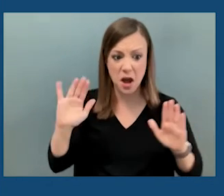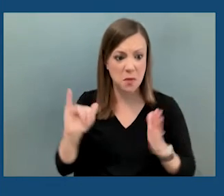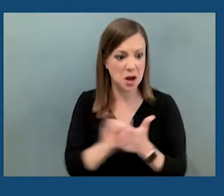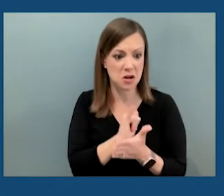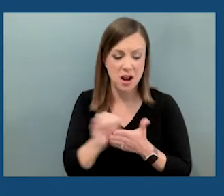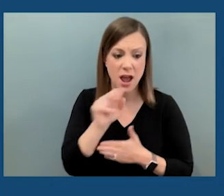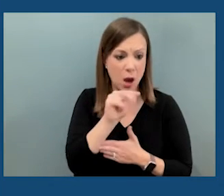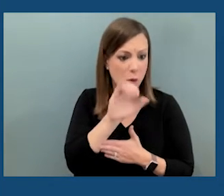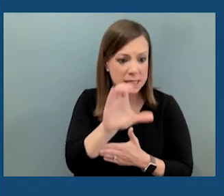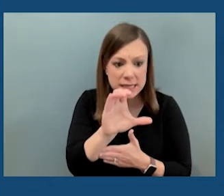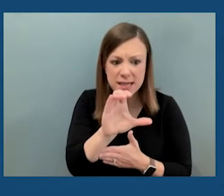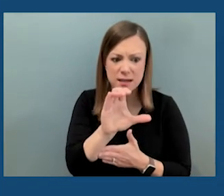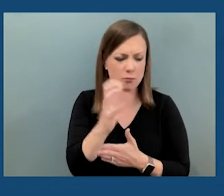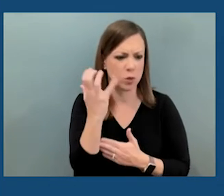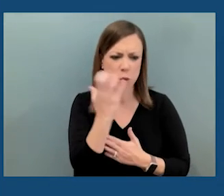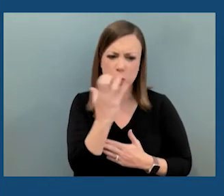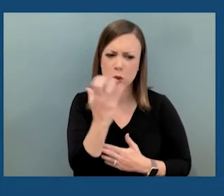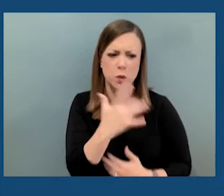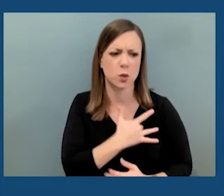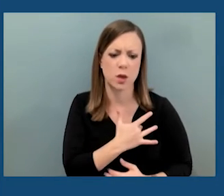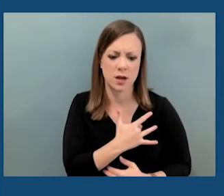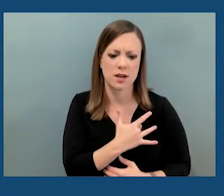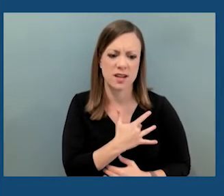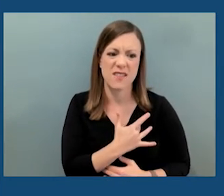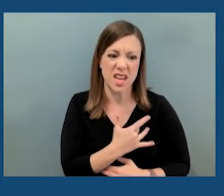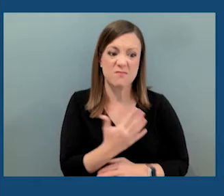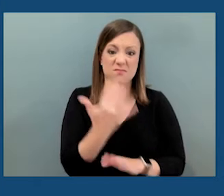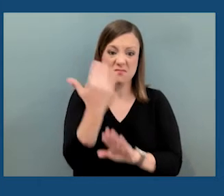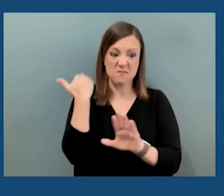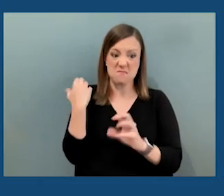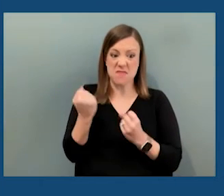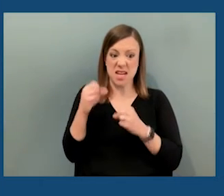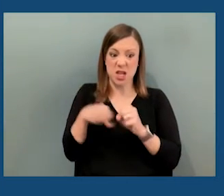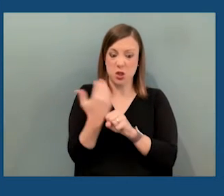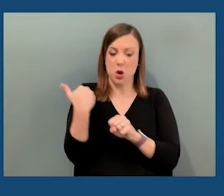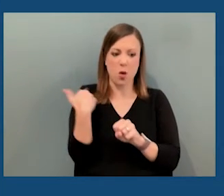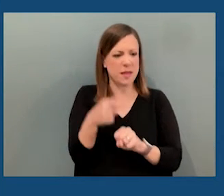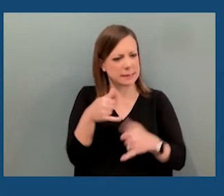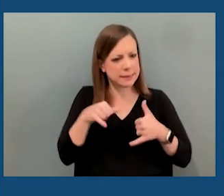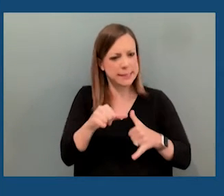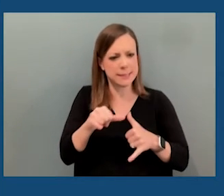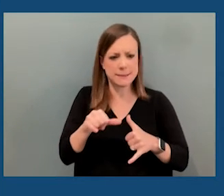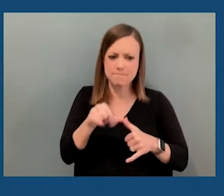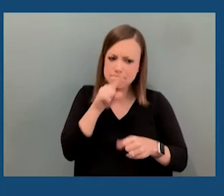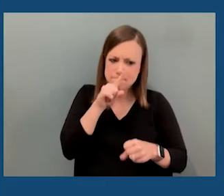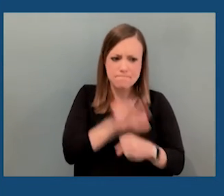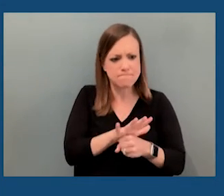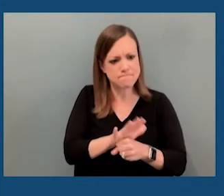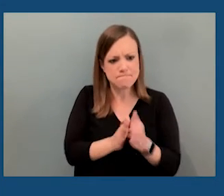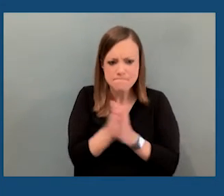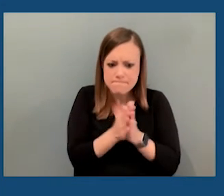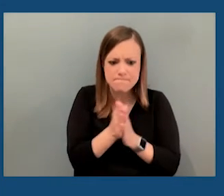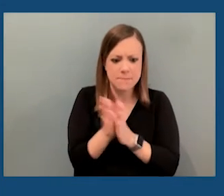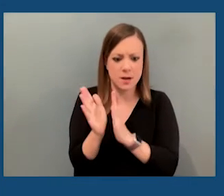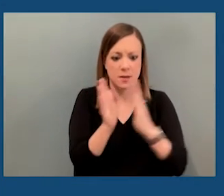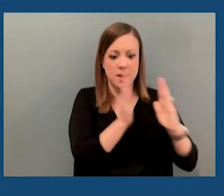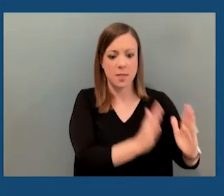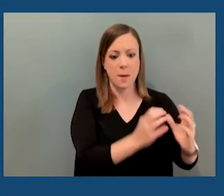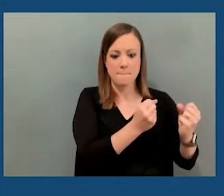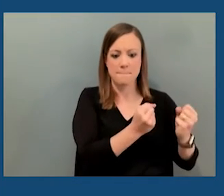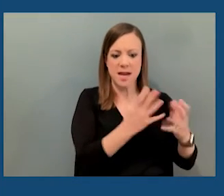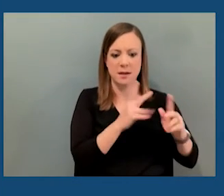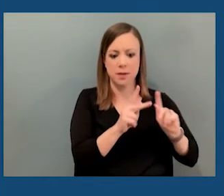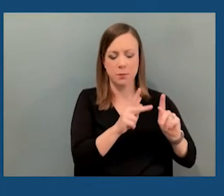ago. I'd like to acknowledge some members of my cabinet. There's many individuals here who represent different agencies, but my